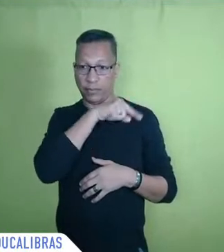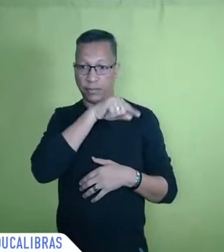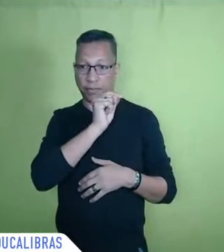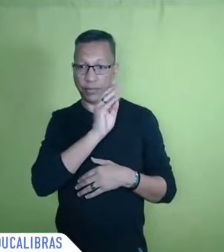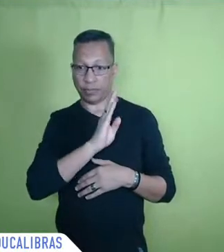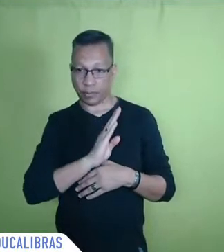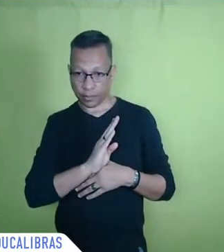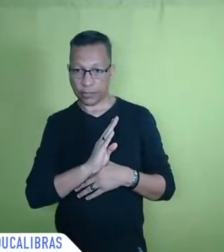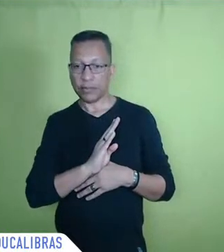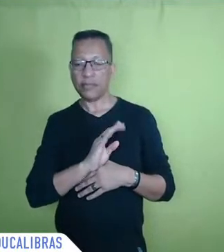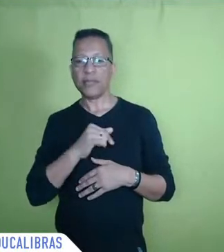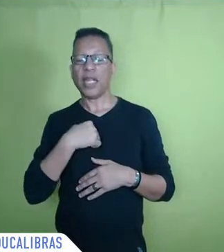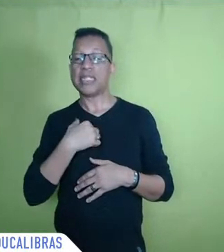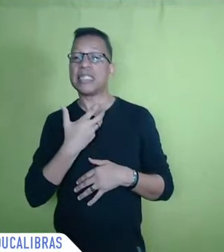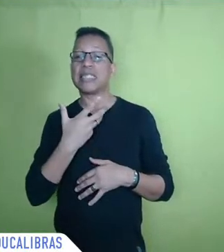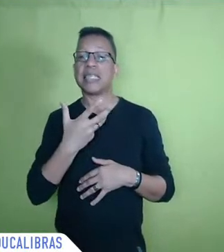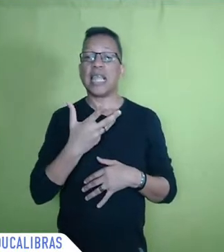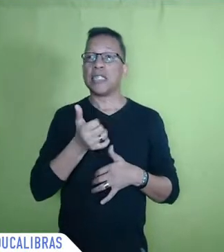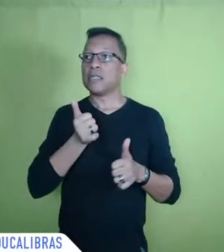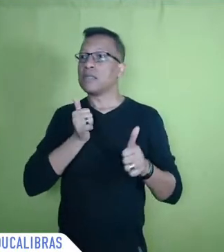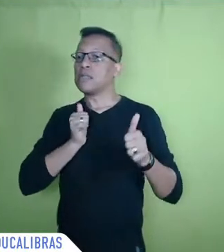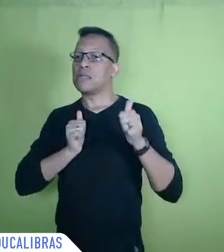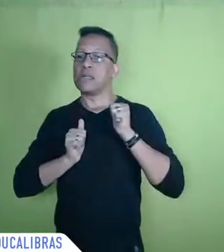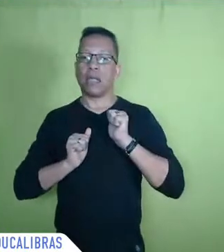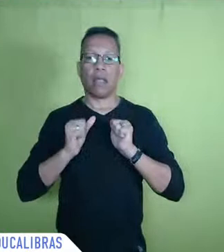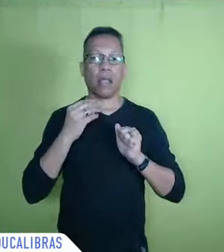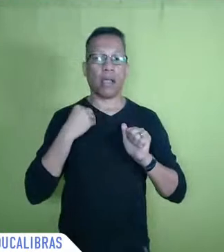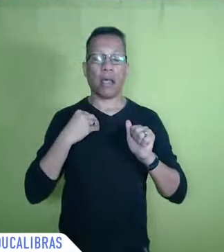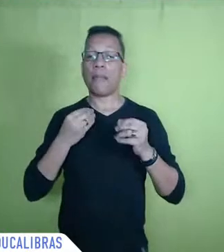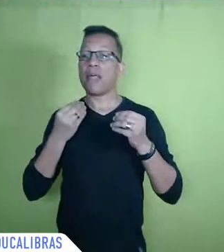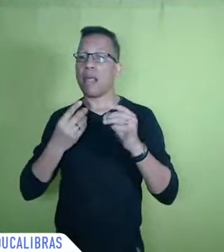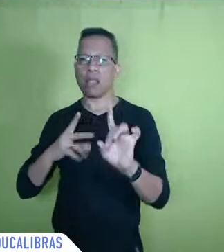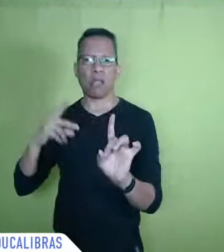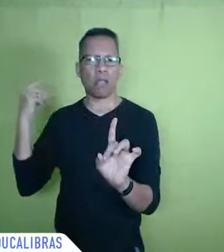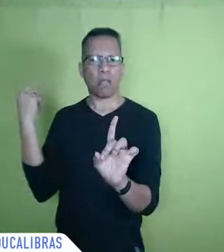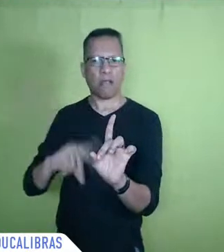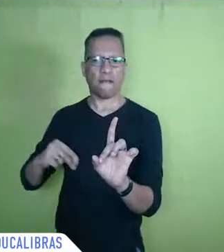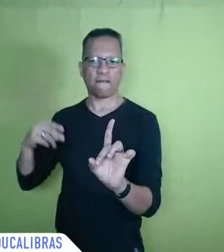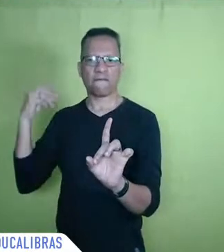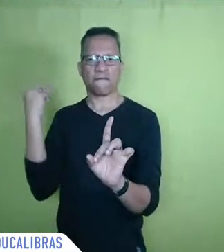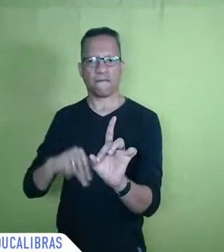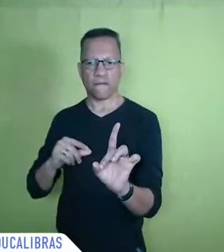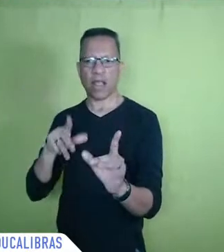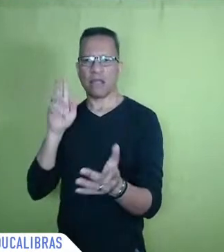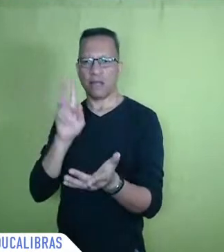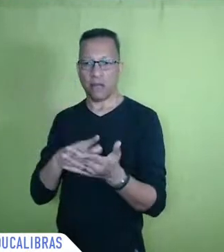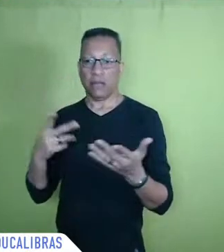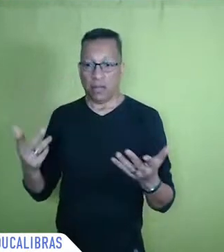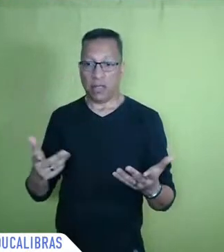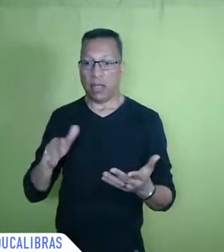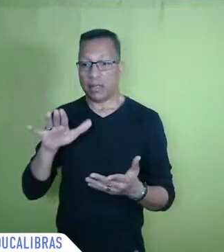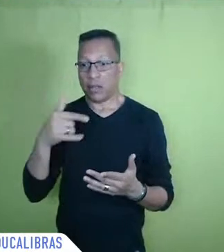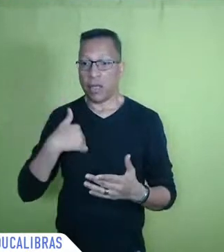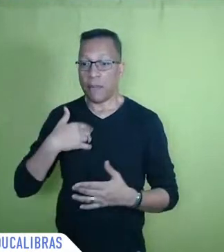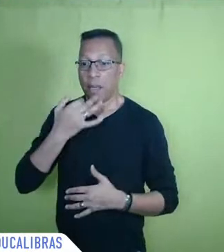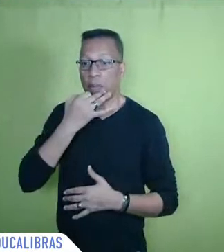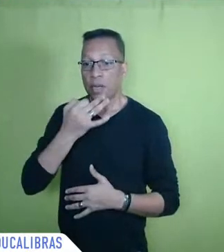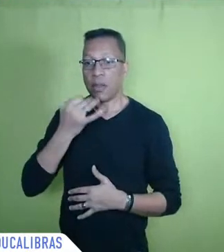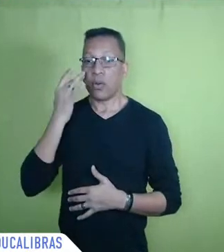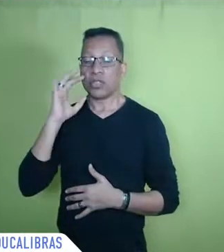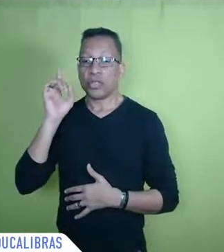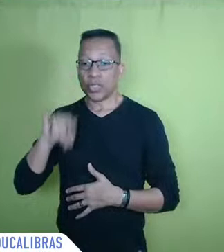the Brazilian elite is anxious because of the physical